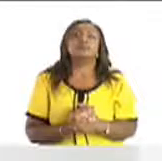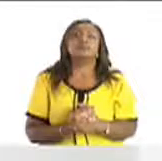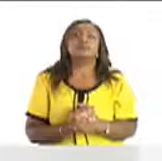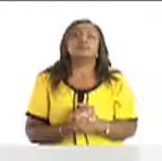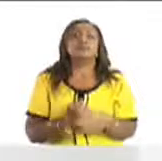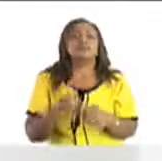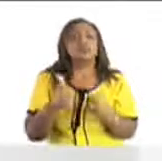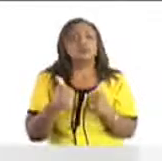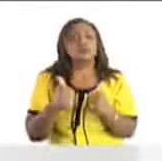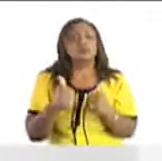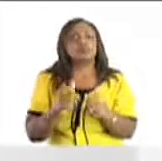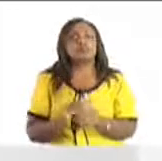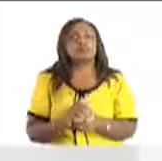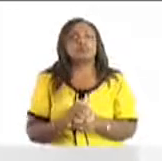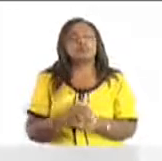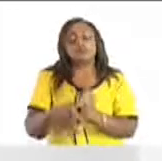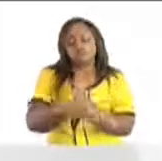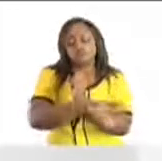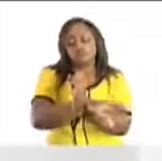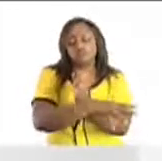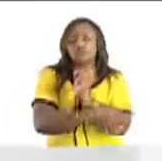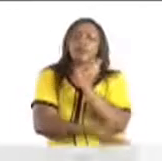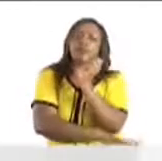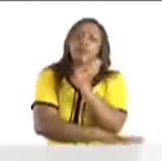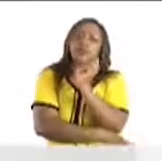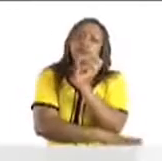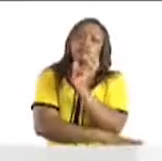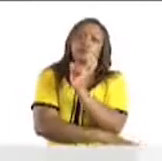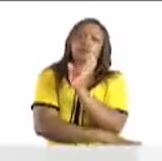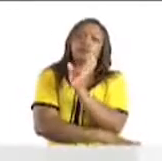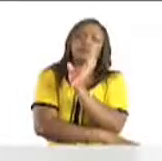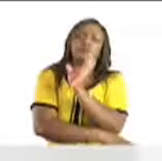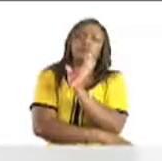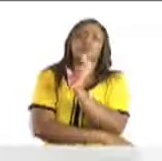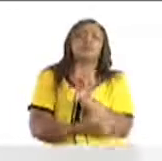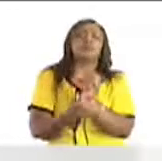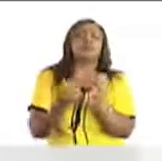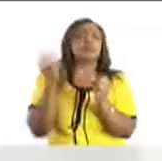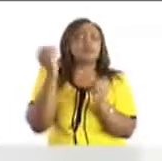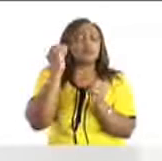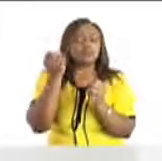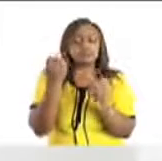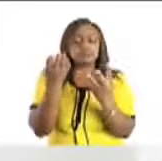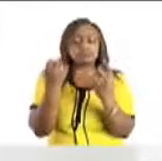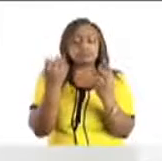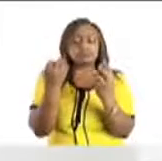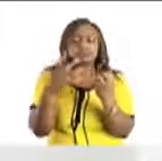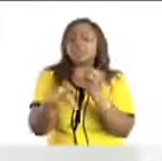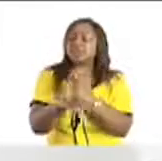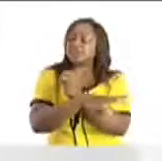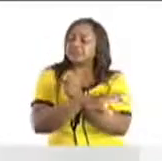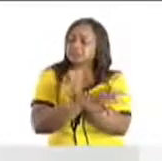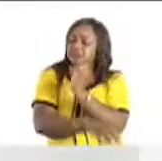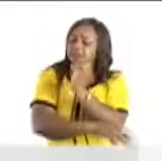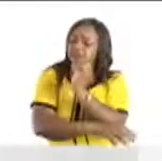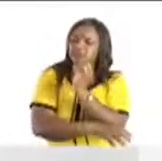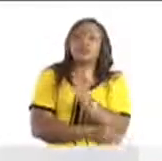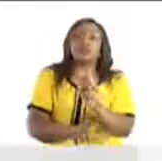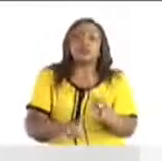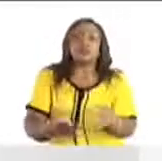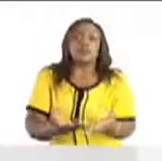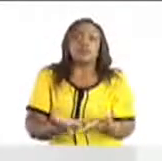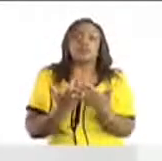Very good. Fruits and vegetables. We are aware of a lot of fruits and